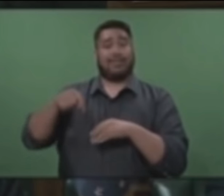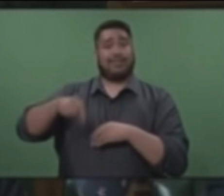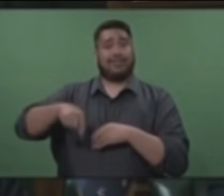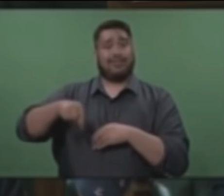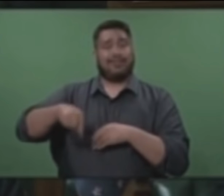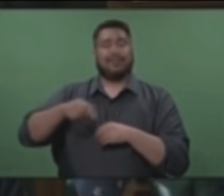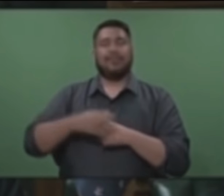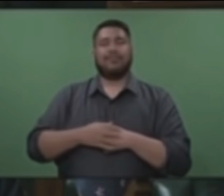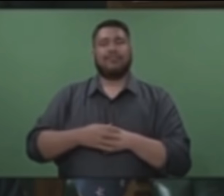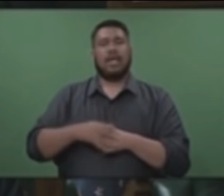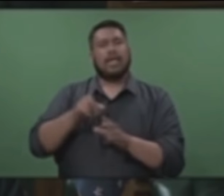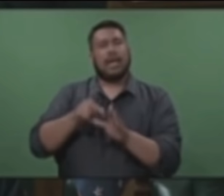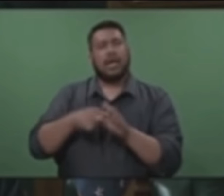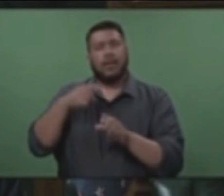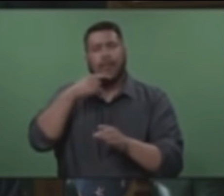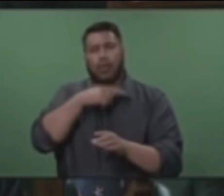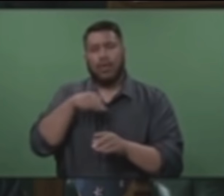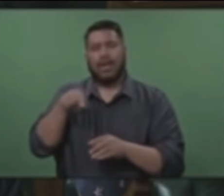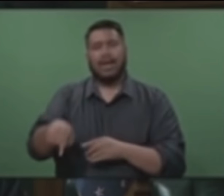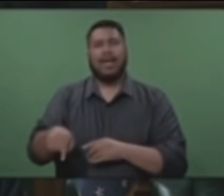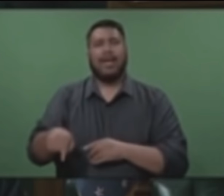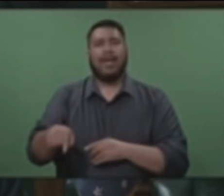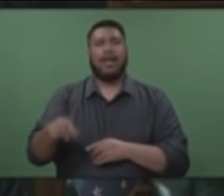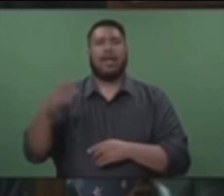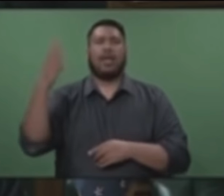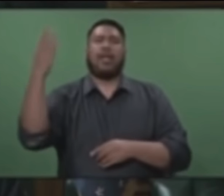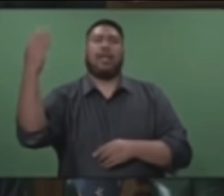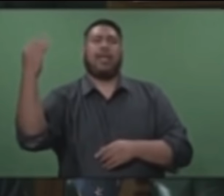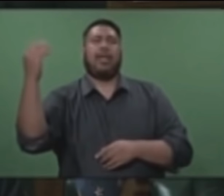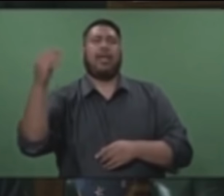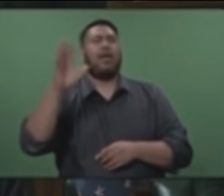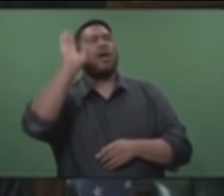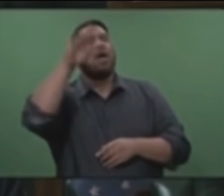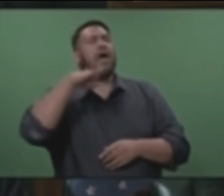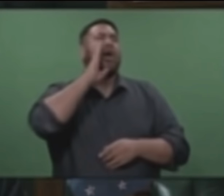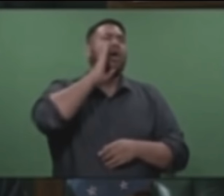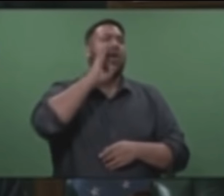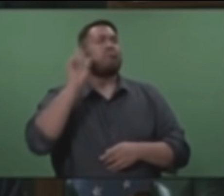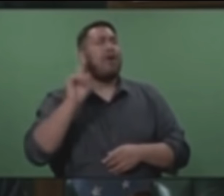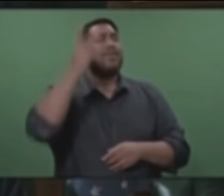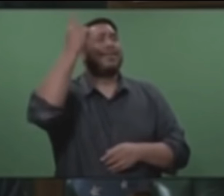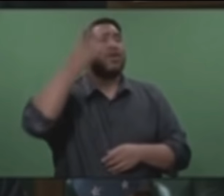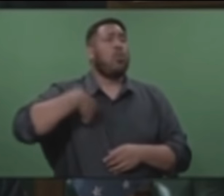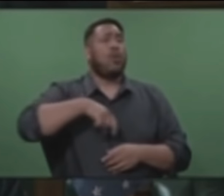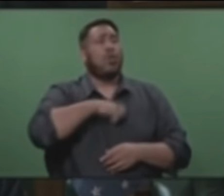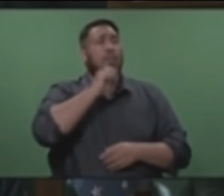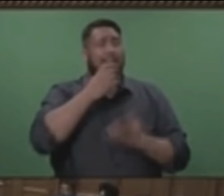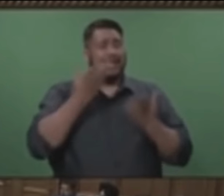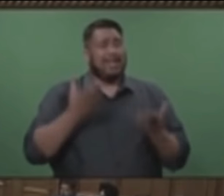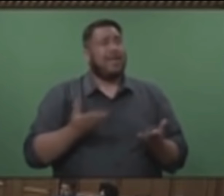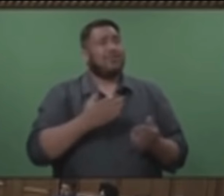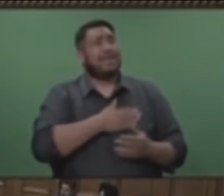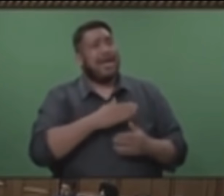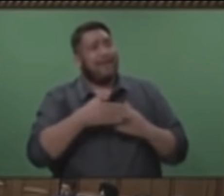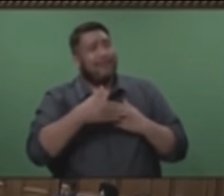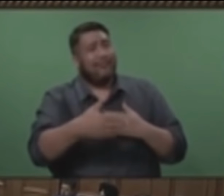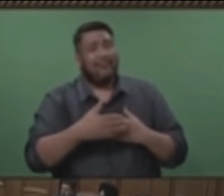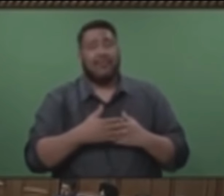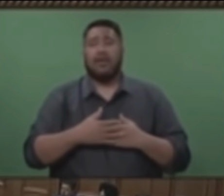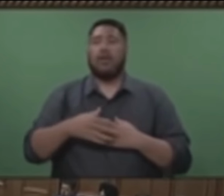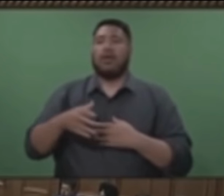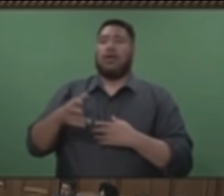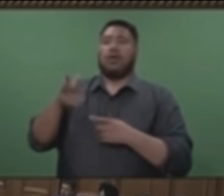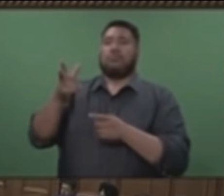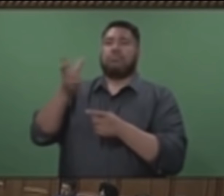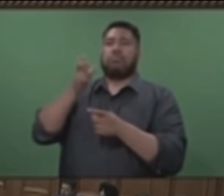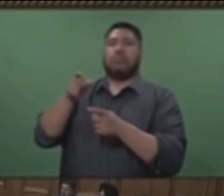a very young boy, called out my name and asked, Prime Minister, will we be safe now? Mr. Speaker, I hear in